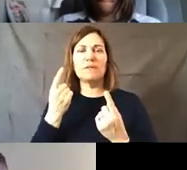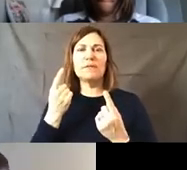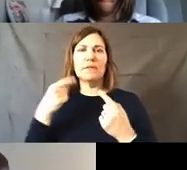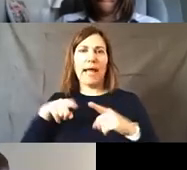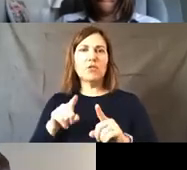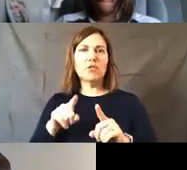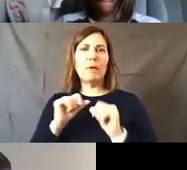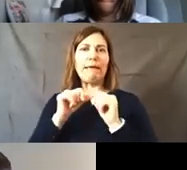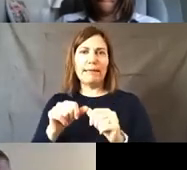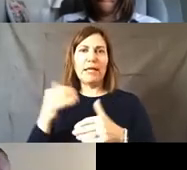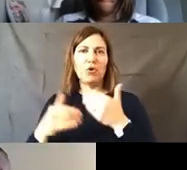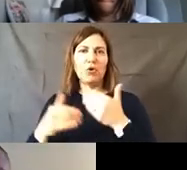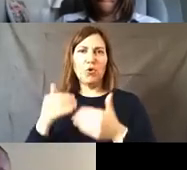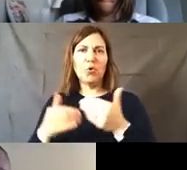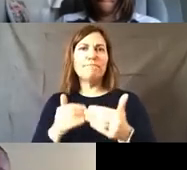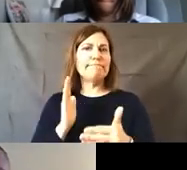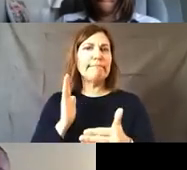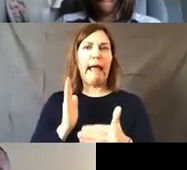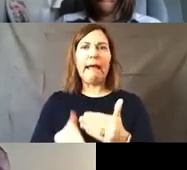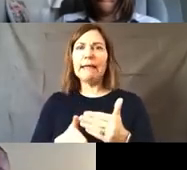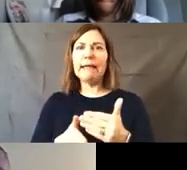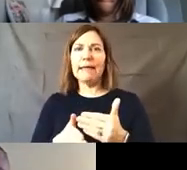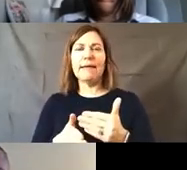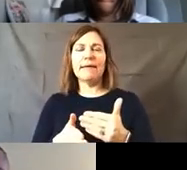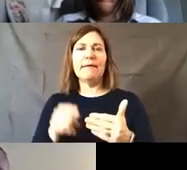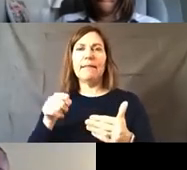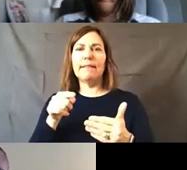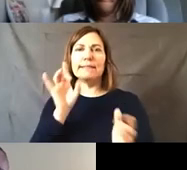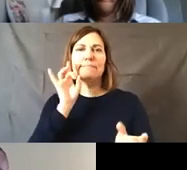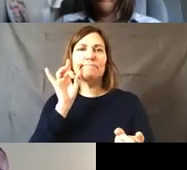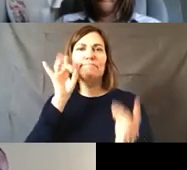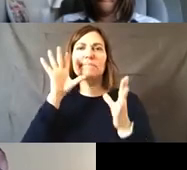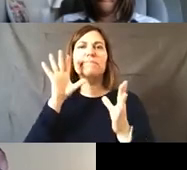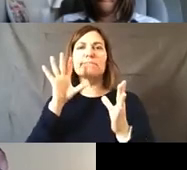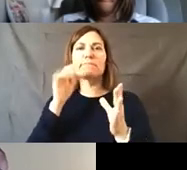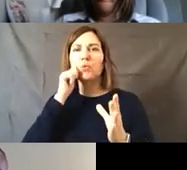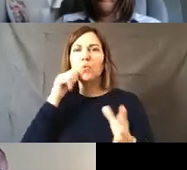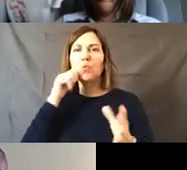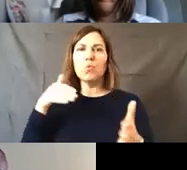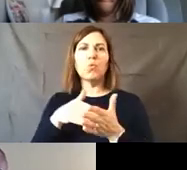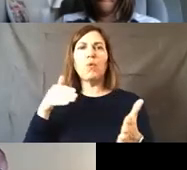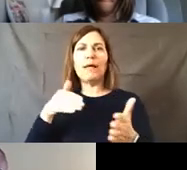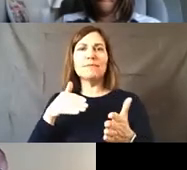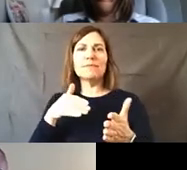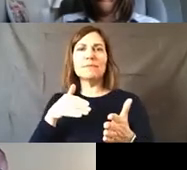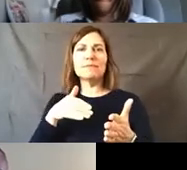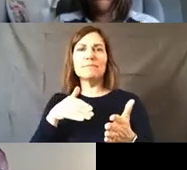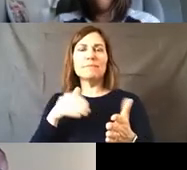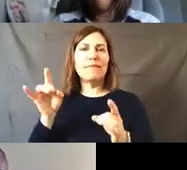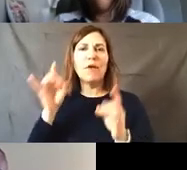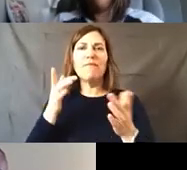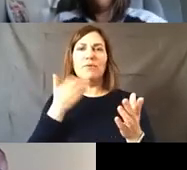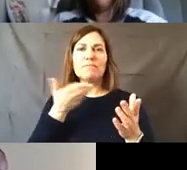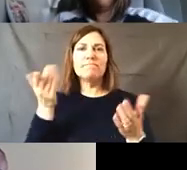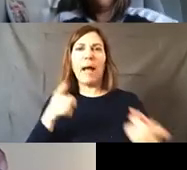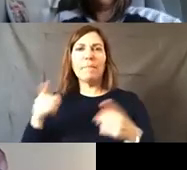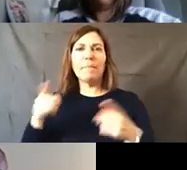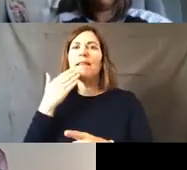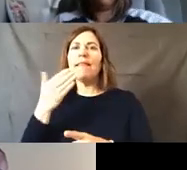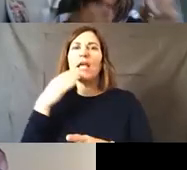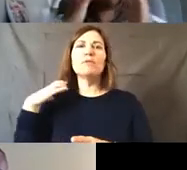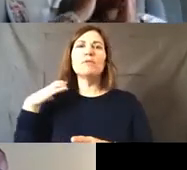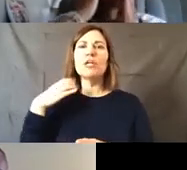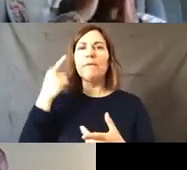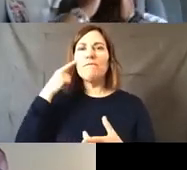of putting an end to this the sickening violence of racism. So thank you. And Mr. Chair, thank you for allowing me the time.